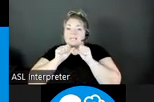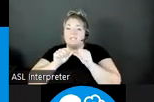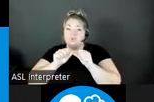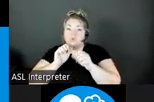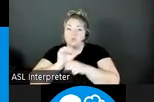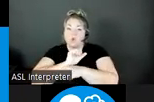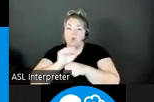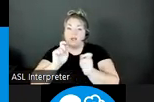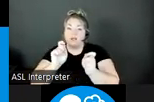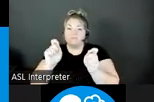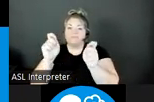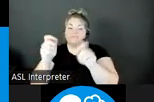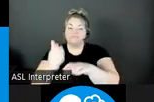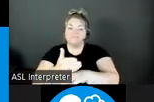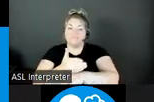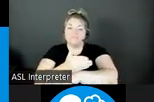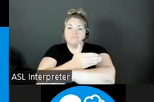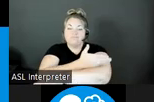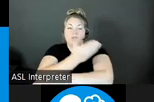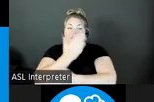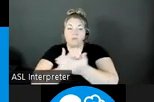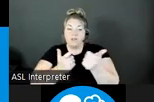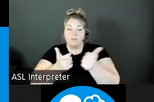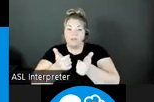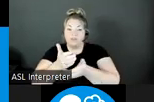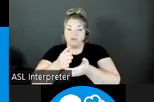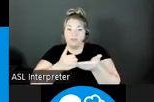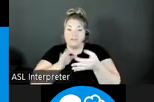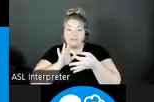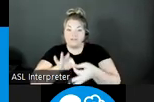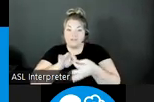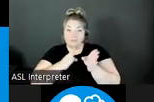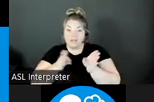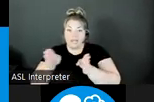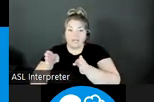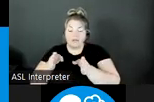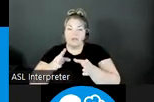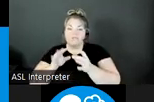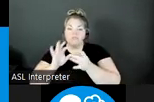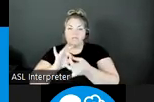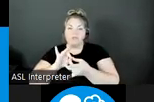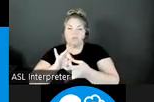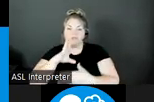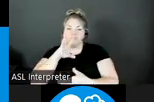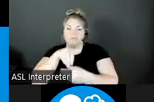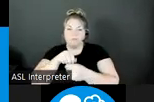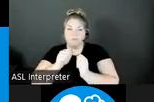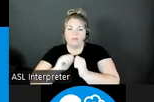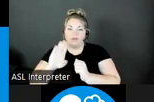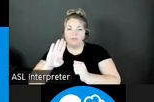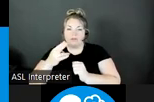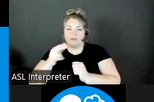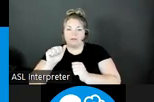part of some of the major pieces in this plan are related to engaging with BHAAC and engaging with